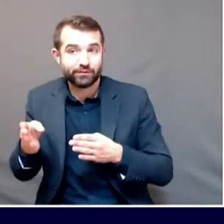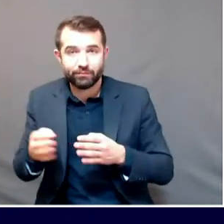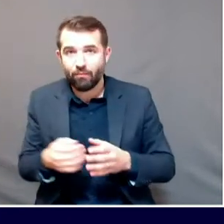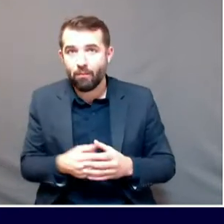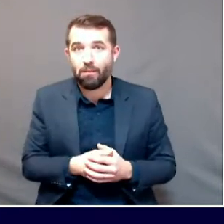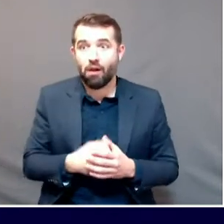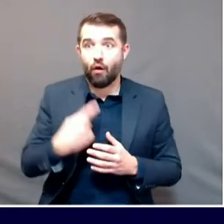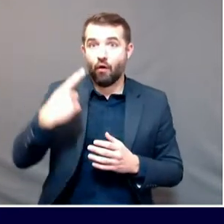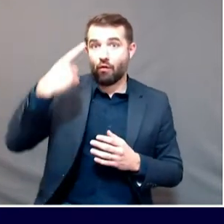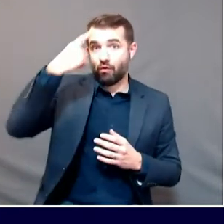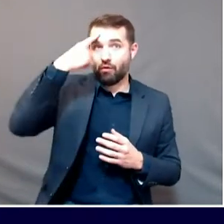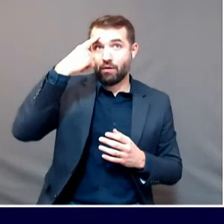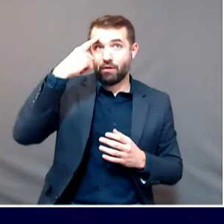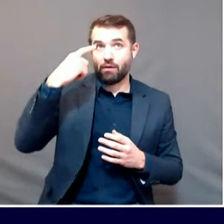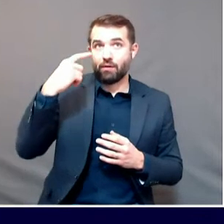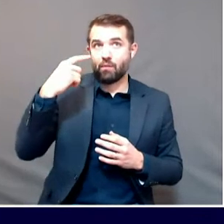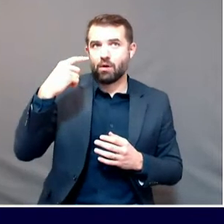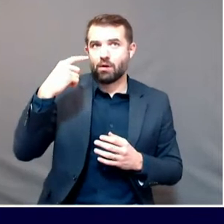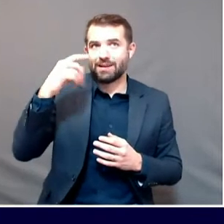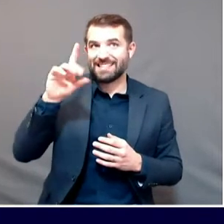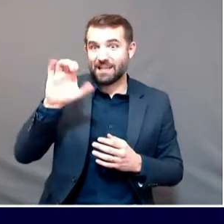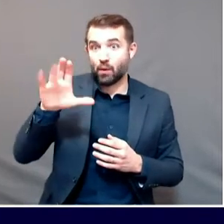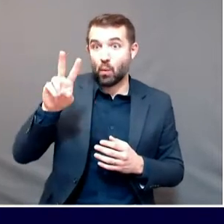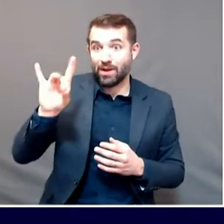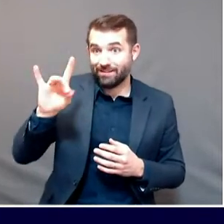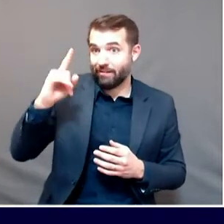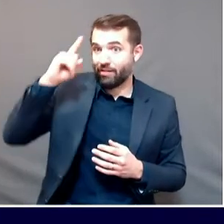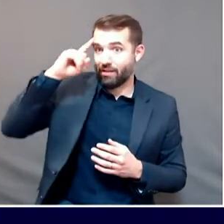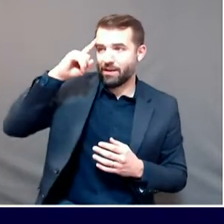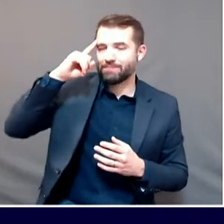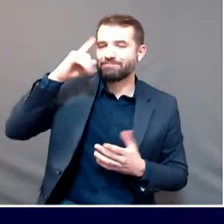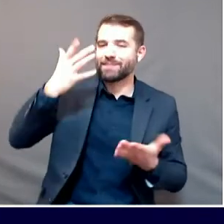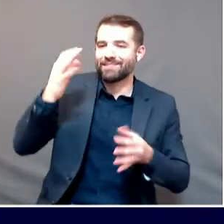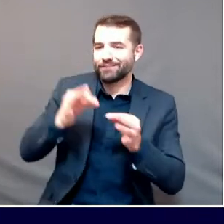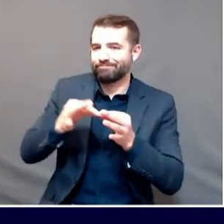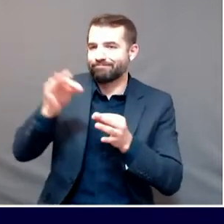desire, but perhaps the subsequent week.